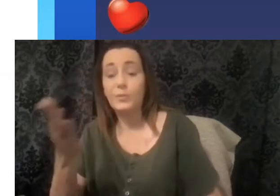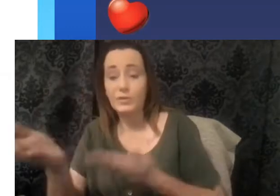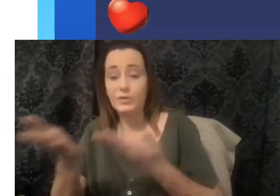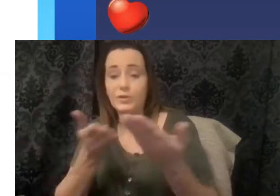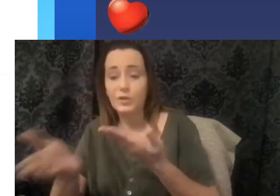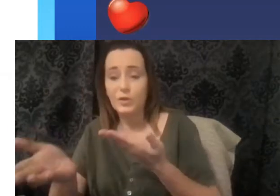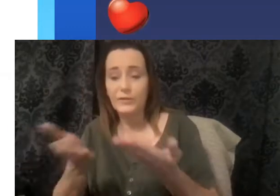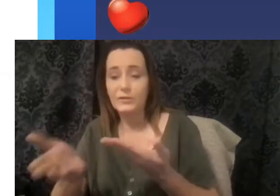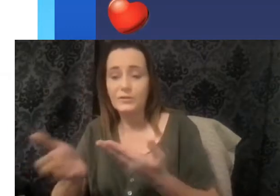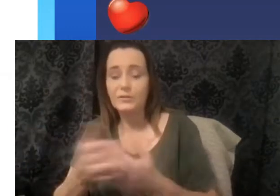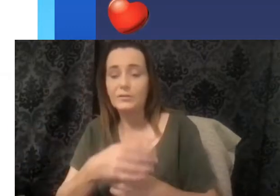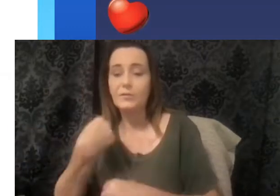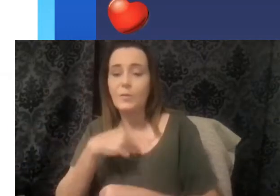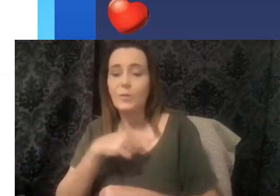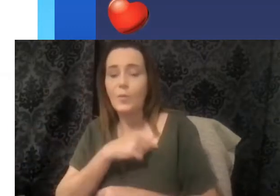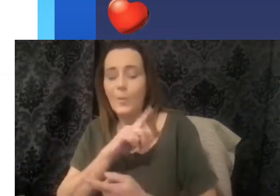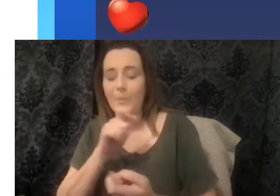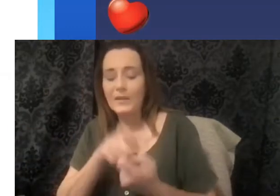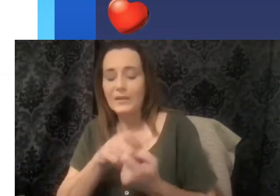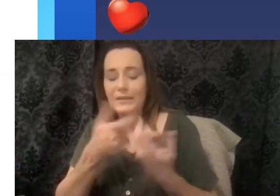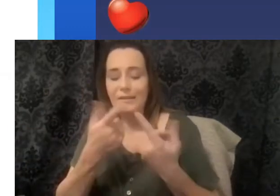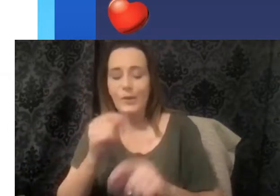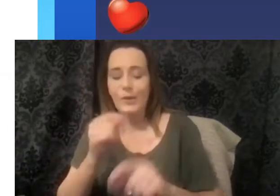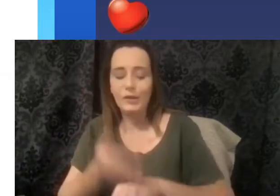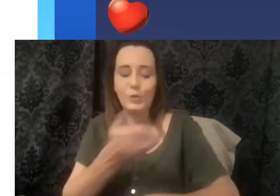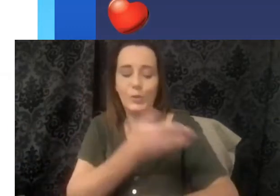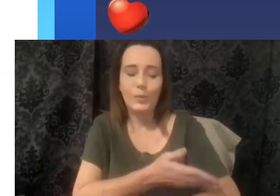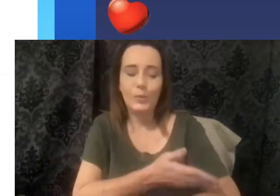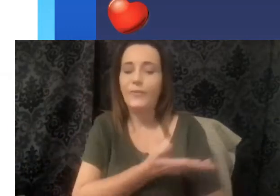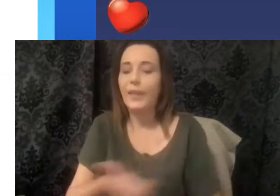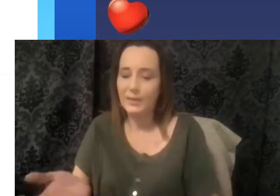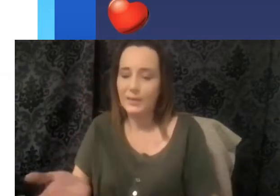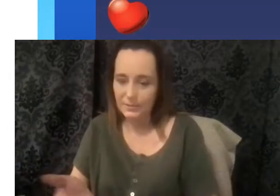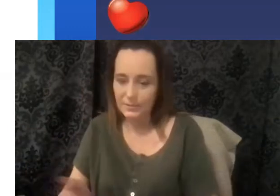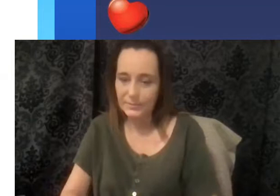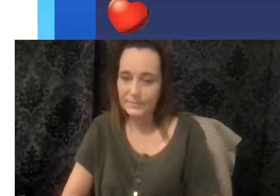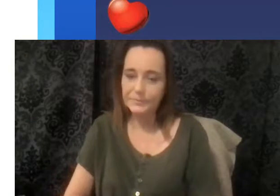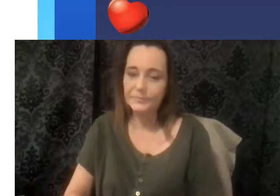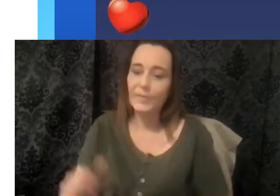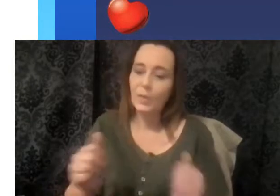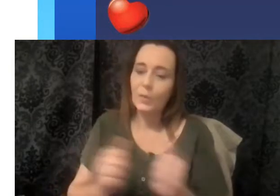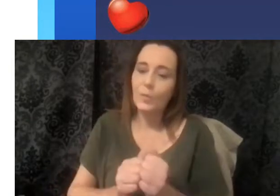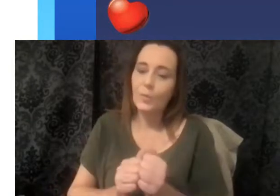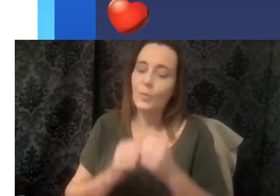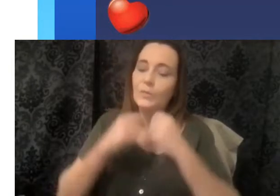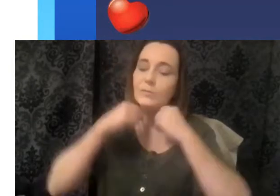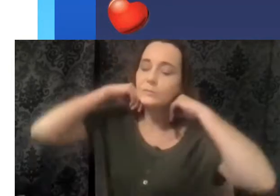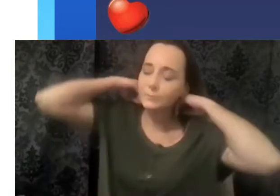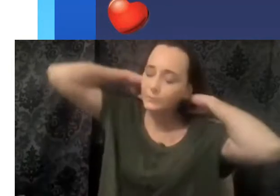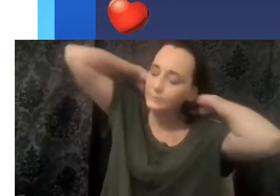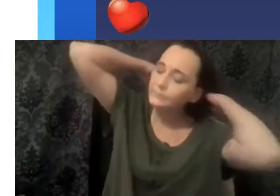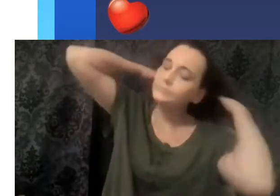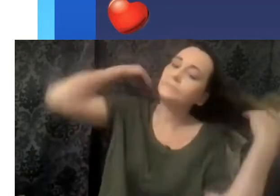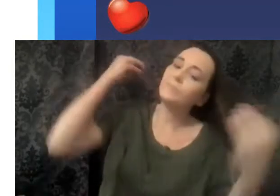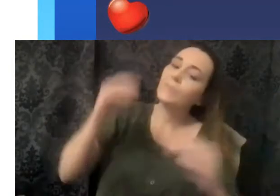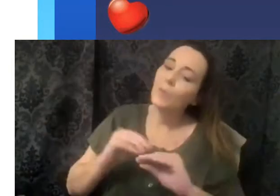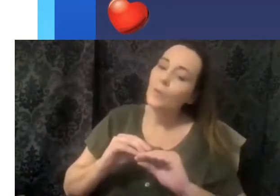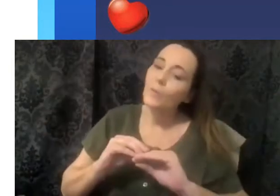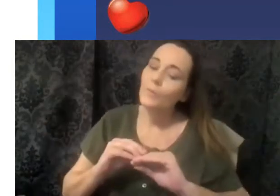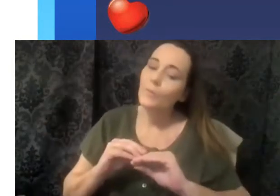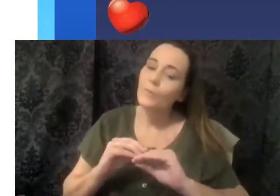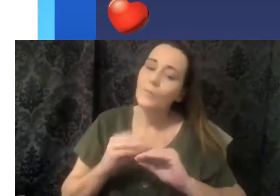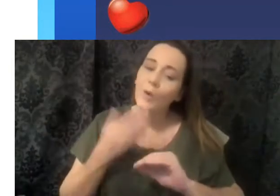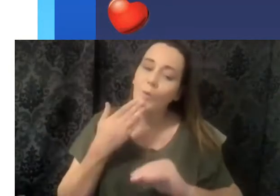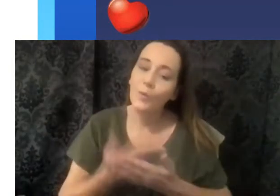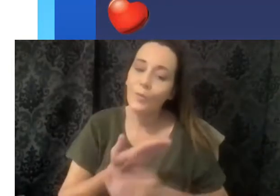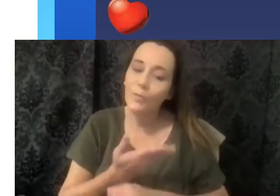You know, we are continually trying to improve things, and with the technology, and I suppose one of the bright spots, if you want to call it